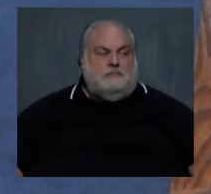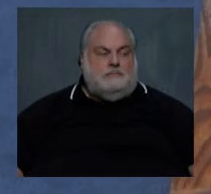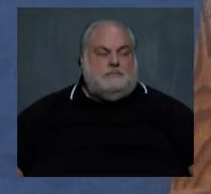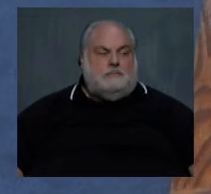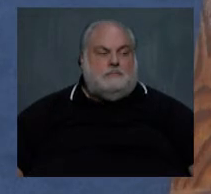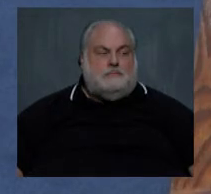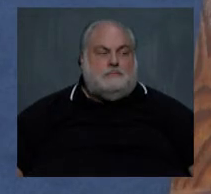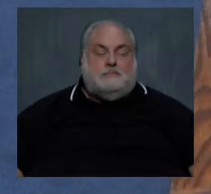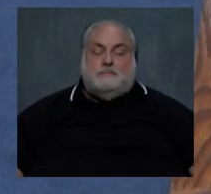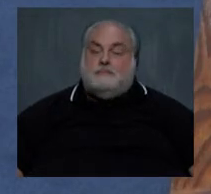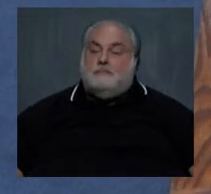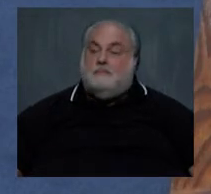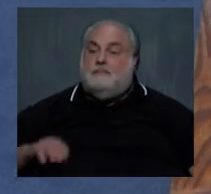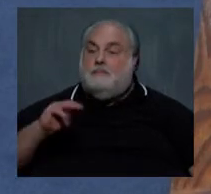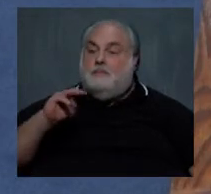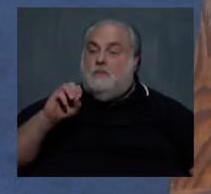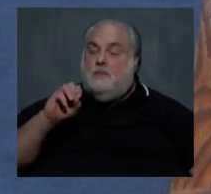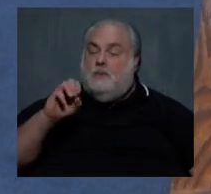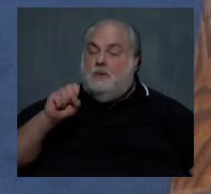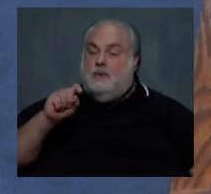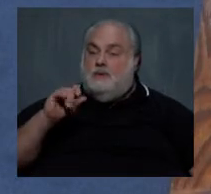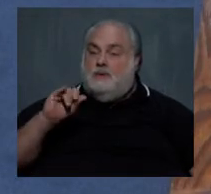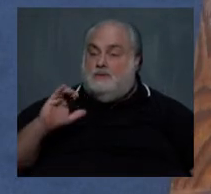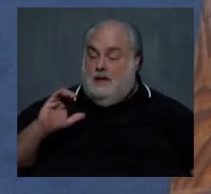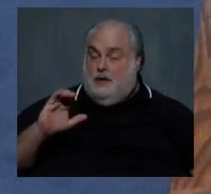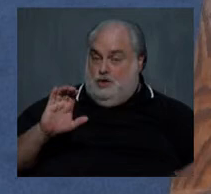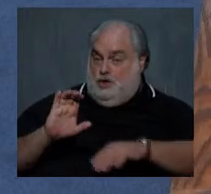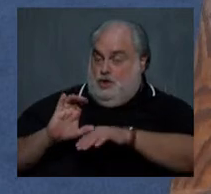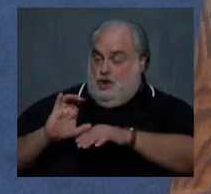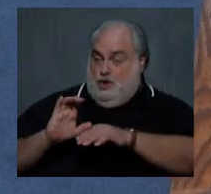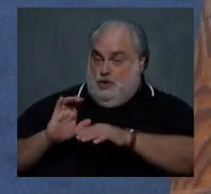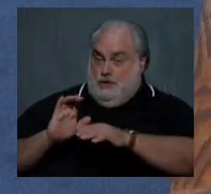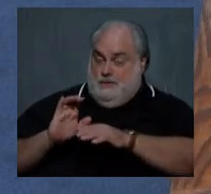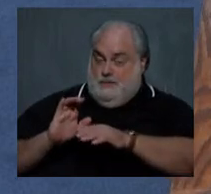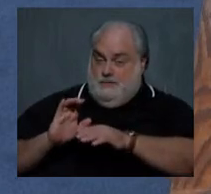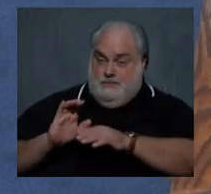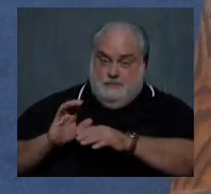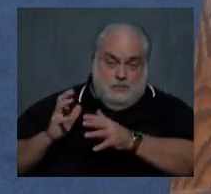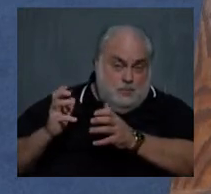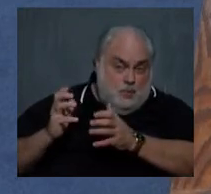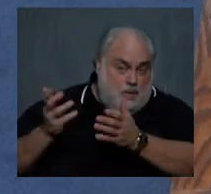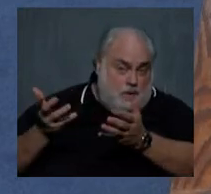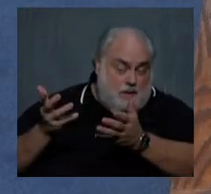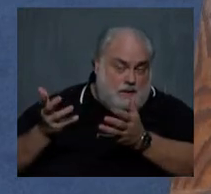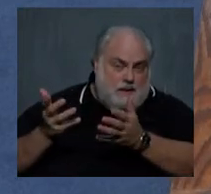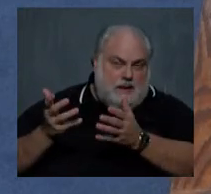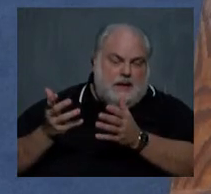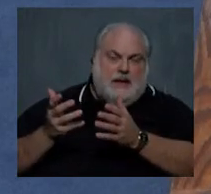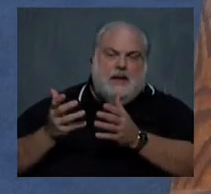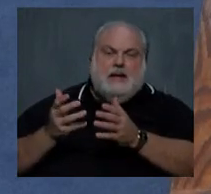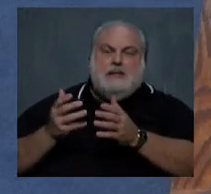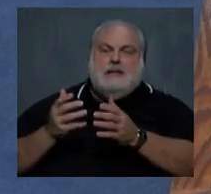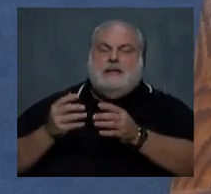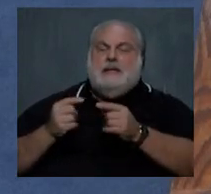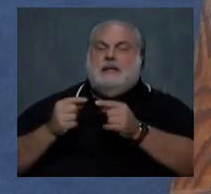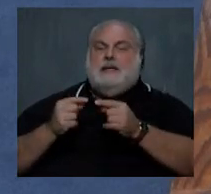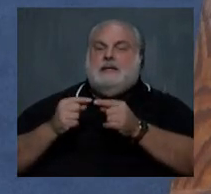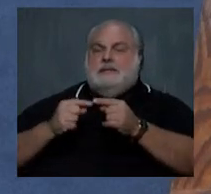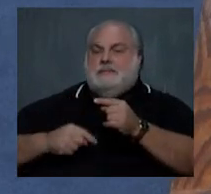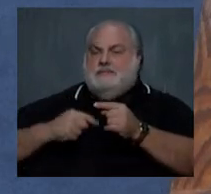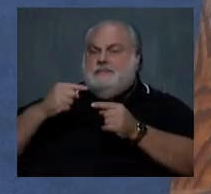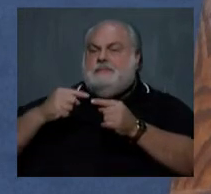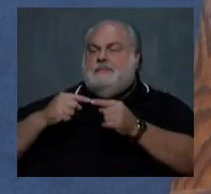Okay, well, the Mosaic Church, what they're looking at is seasonal carnival for that.